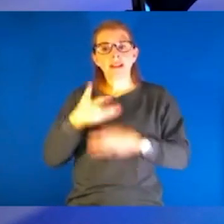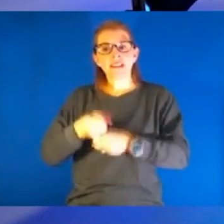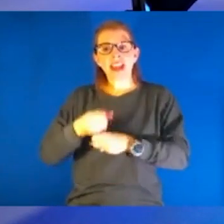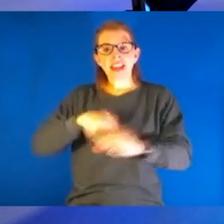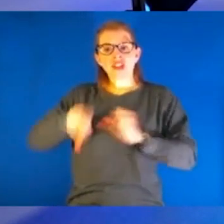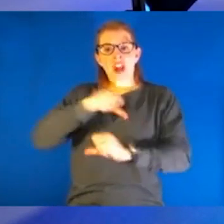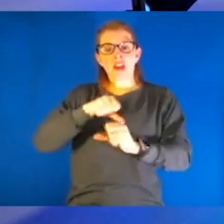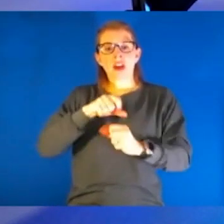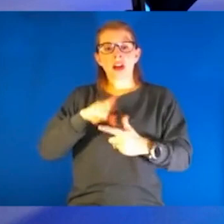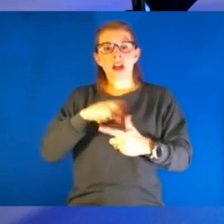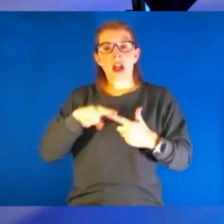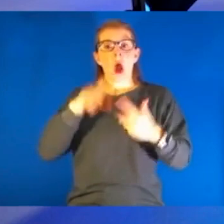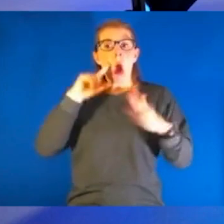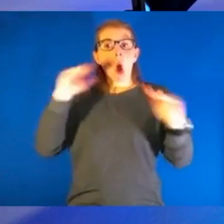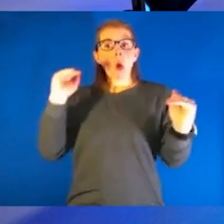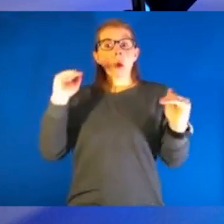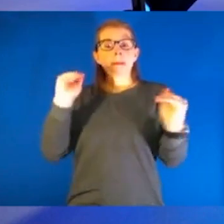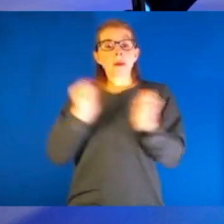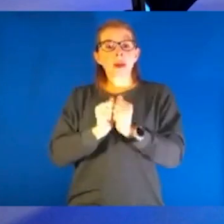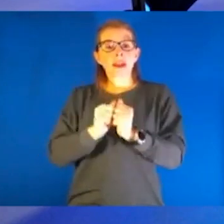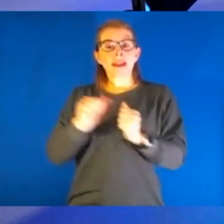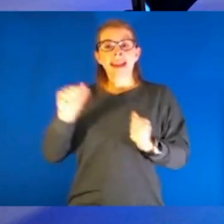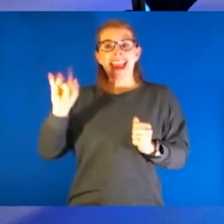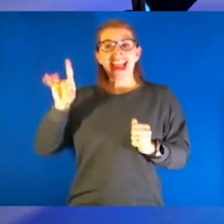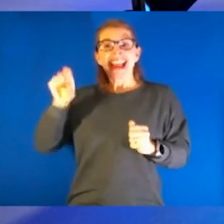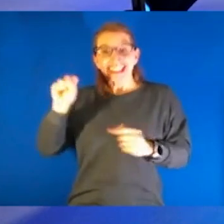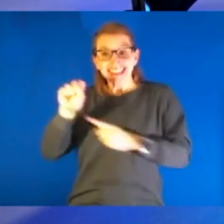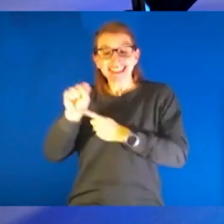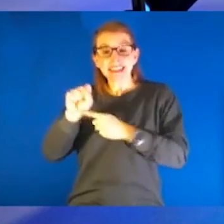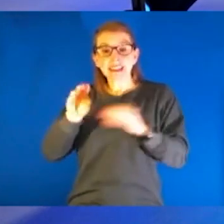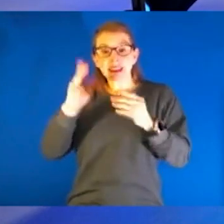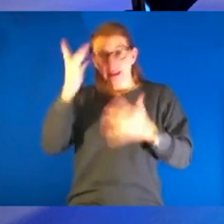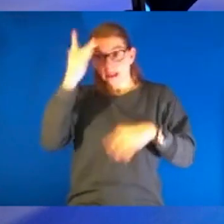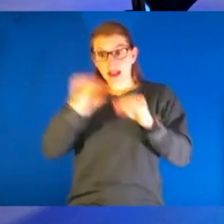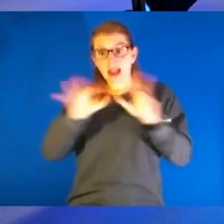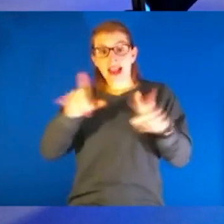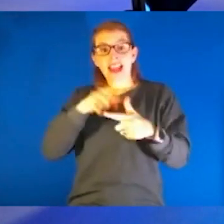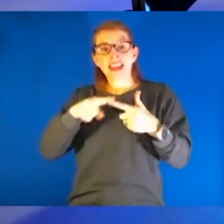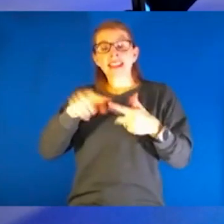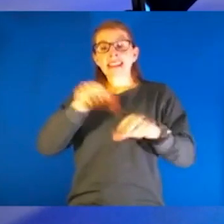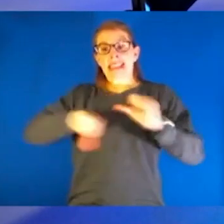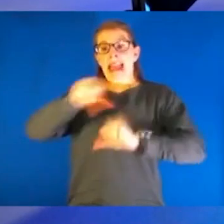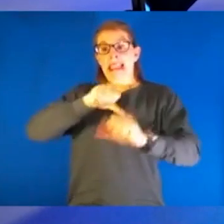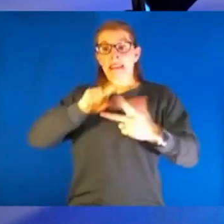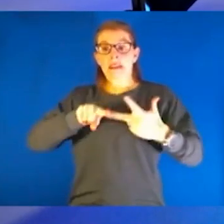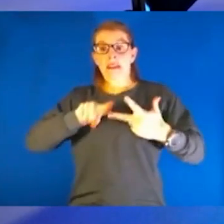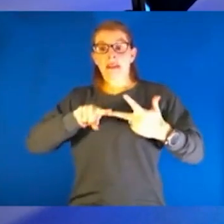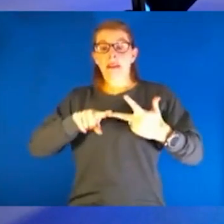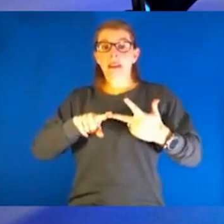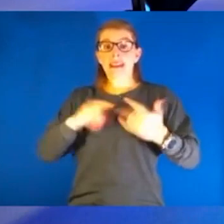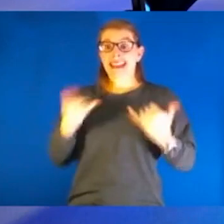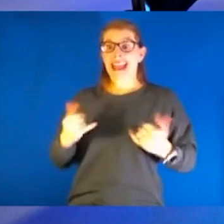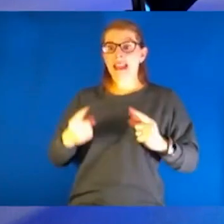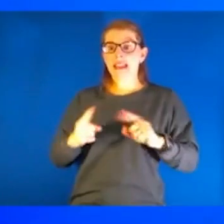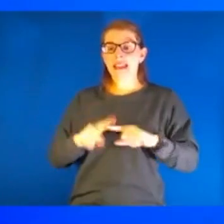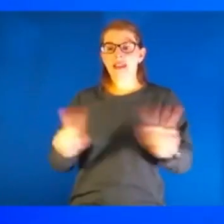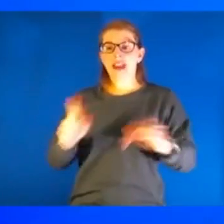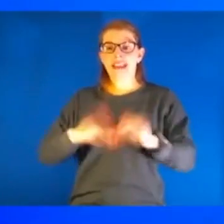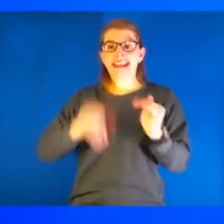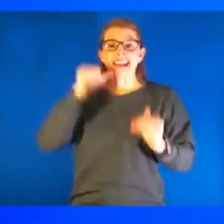we had to have hope with the AIDS epidemic, and then science. Yeah. And where we are today is so different than where we were yesterday.